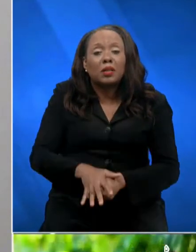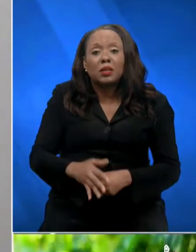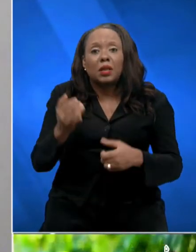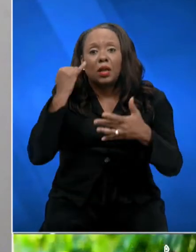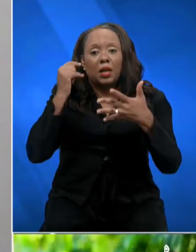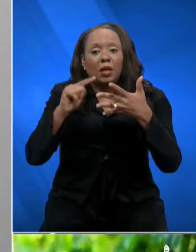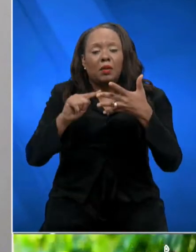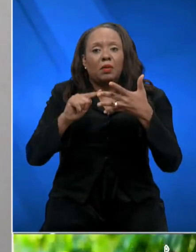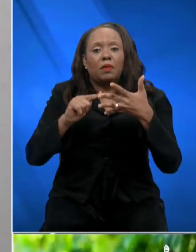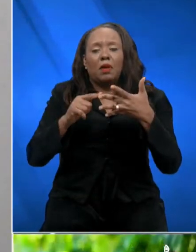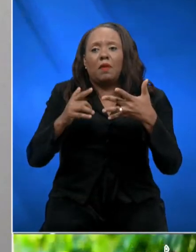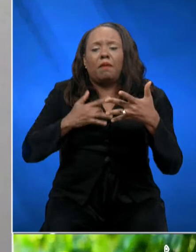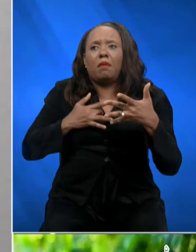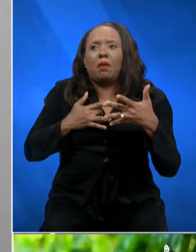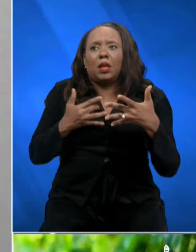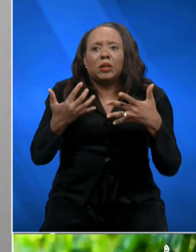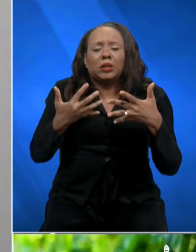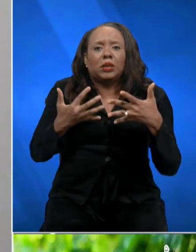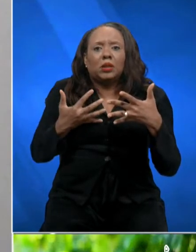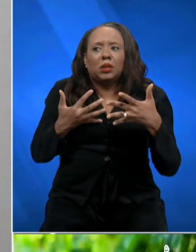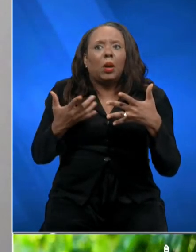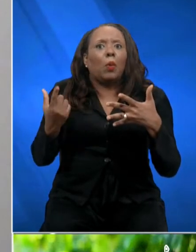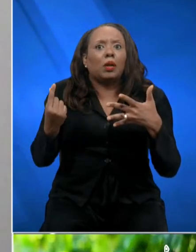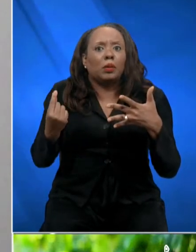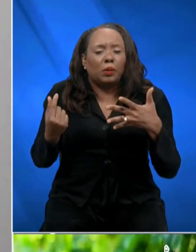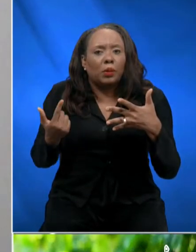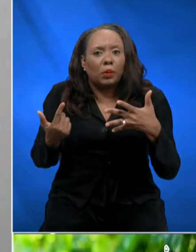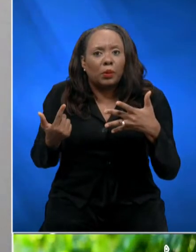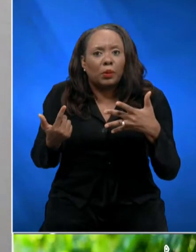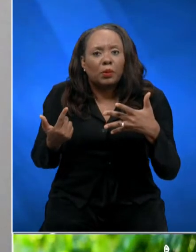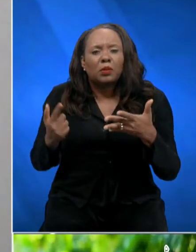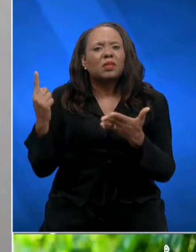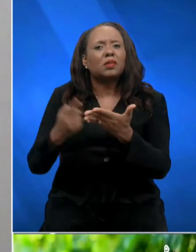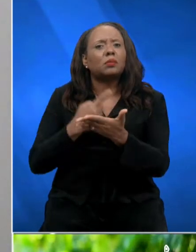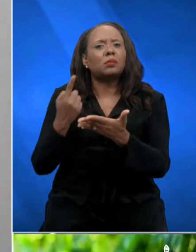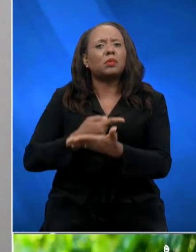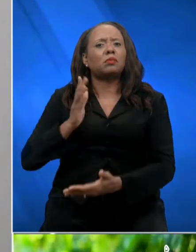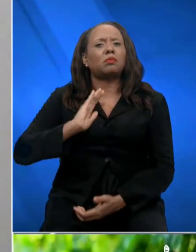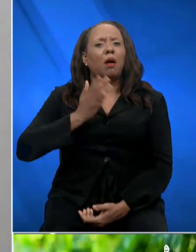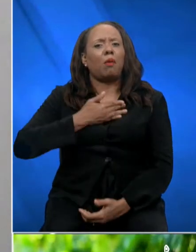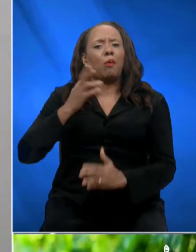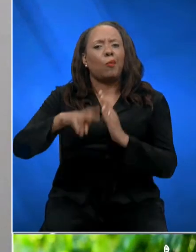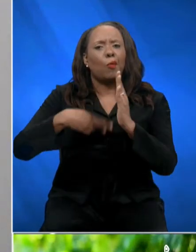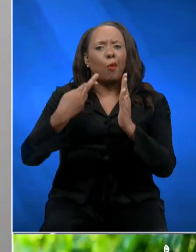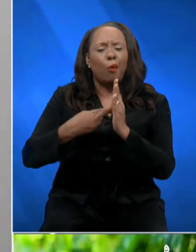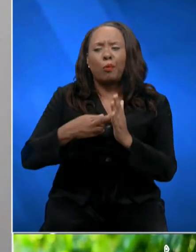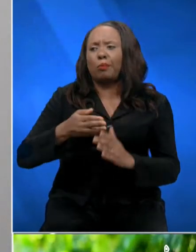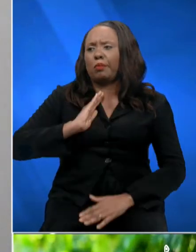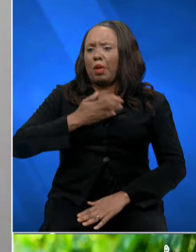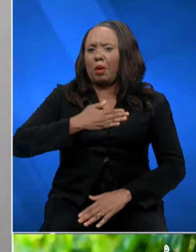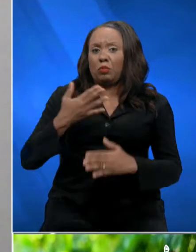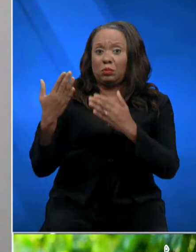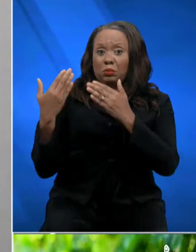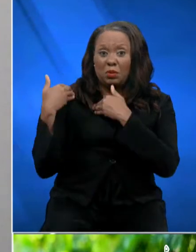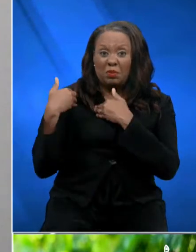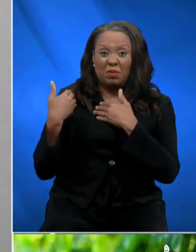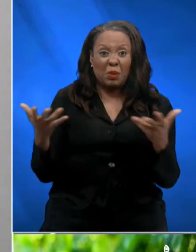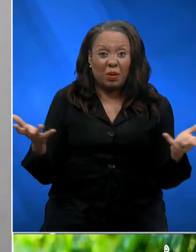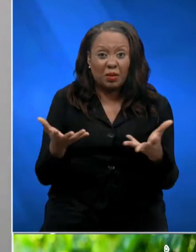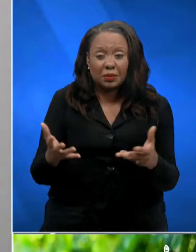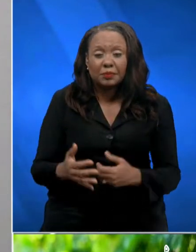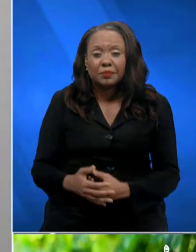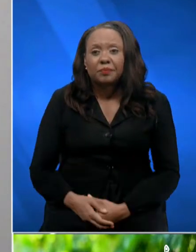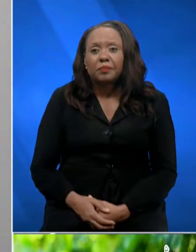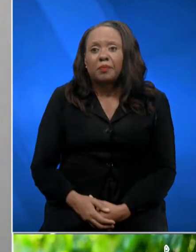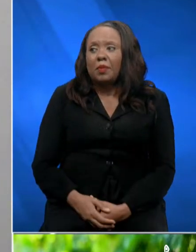all those things. And sometimes our role in psychiatry really is to break down a